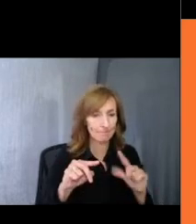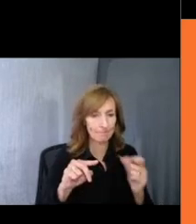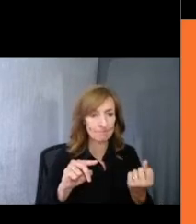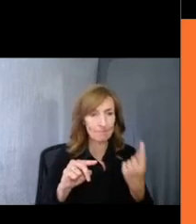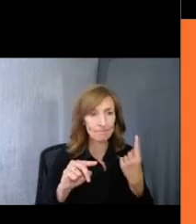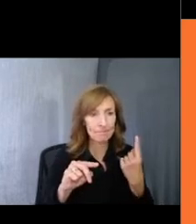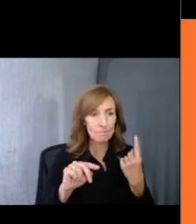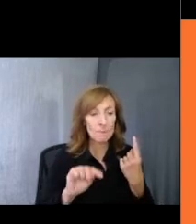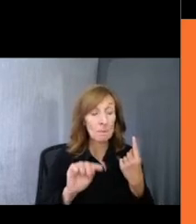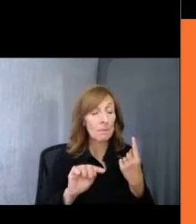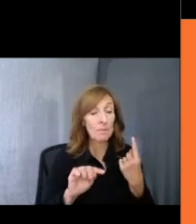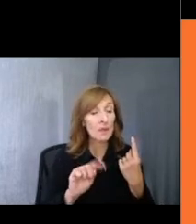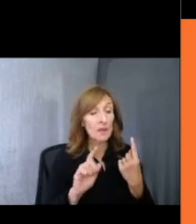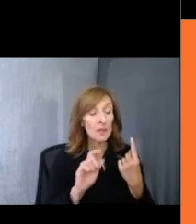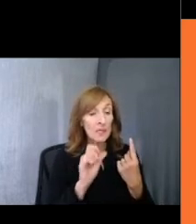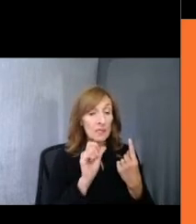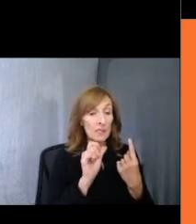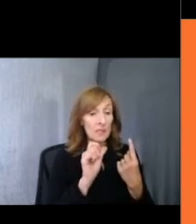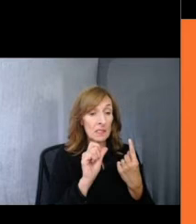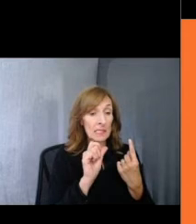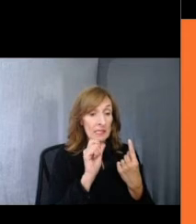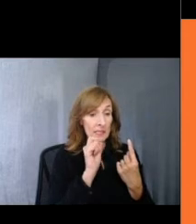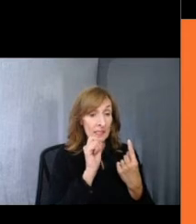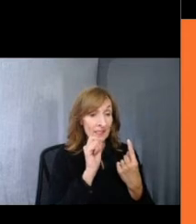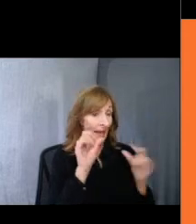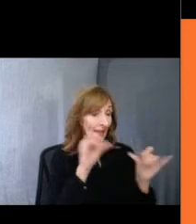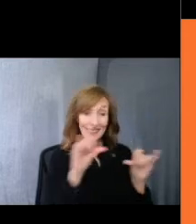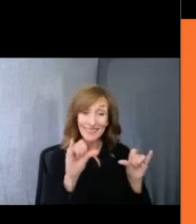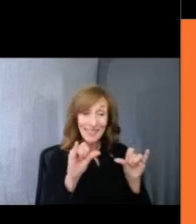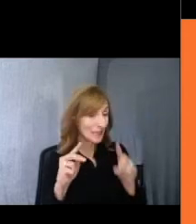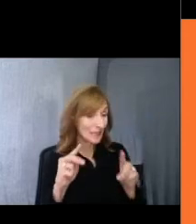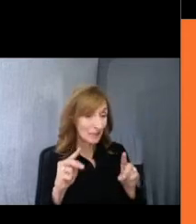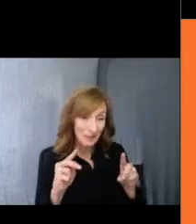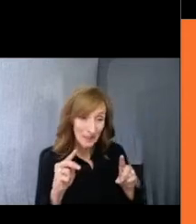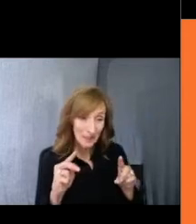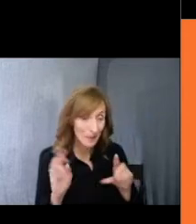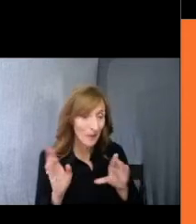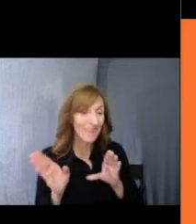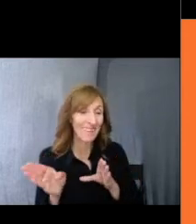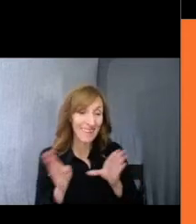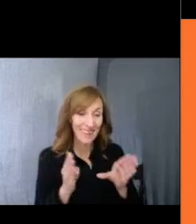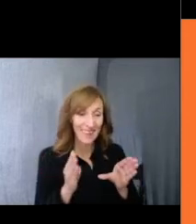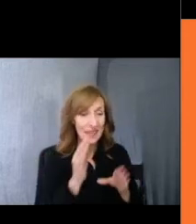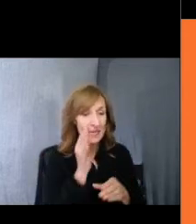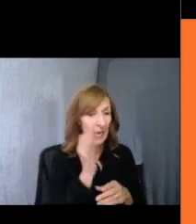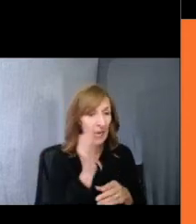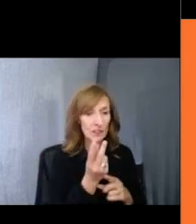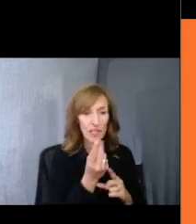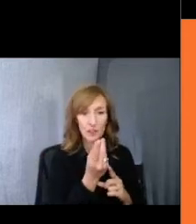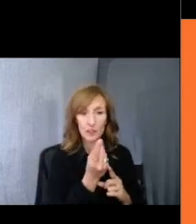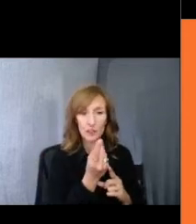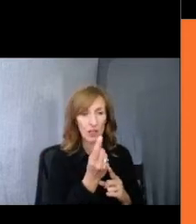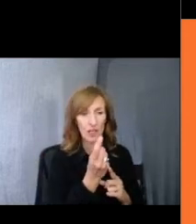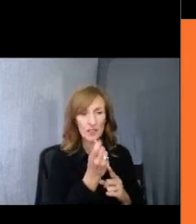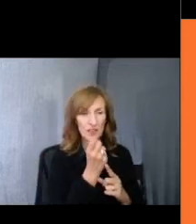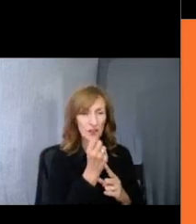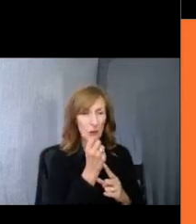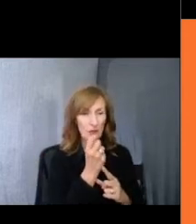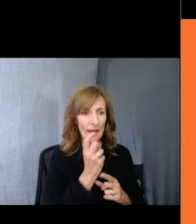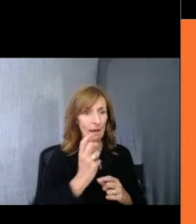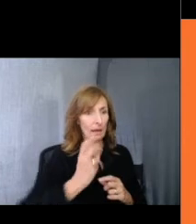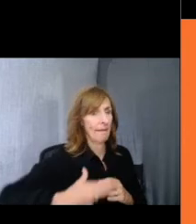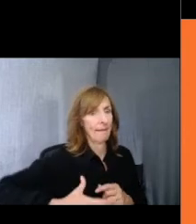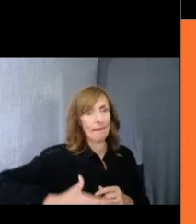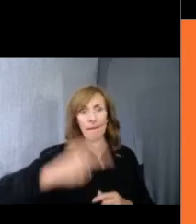people, cats and dogs, and in particular, they don't get essential hypertension like people do. Like, we